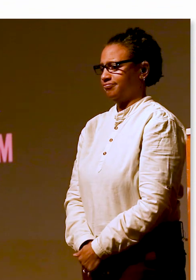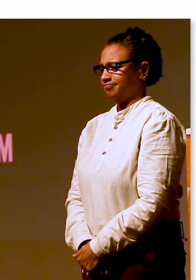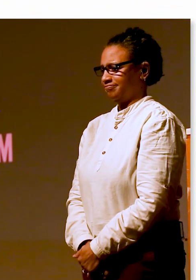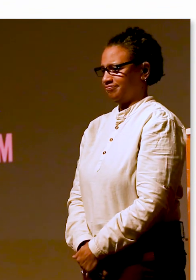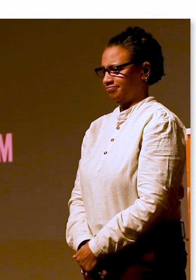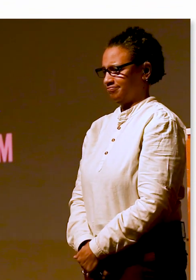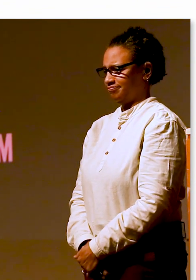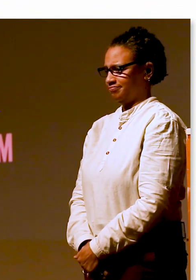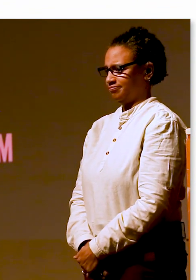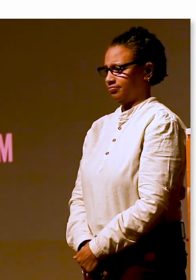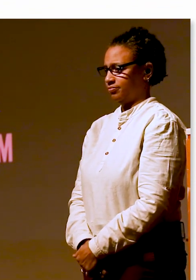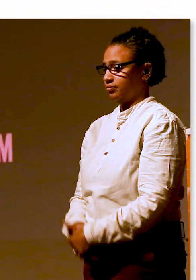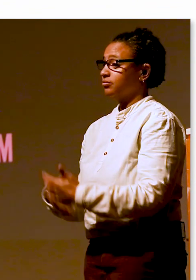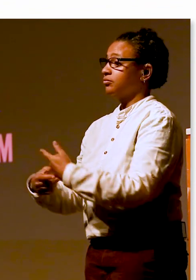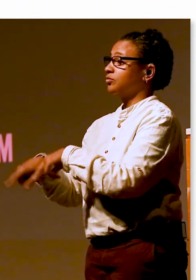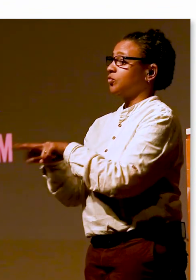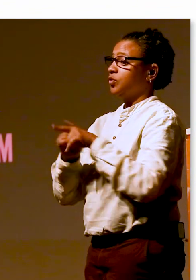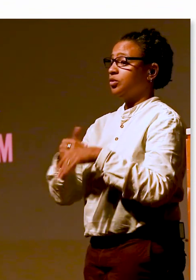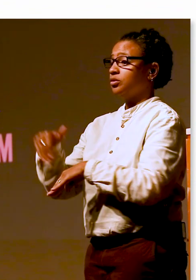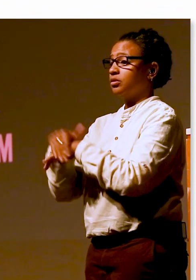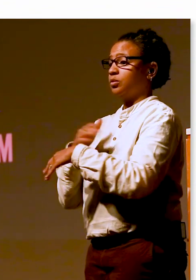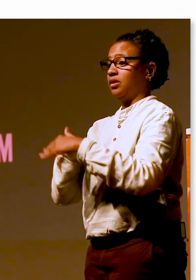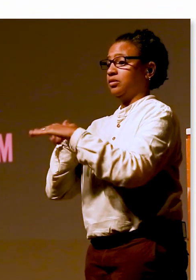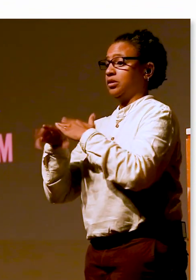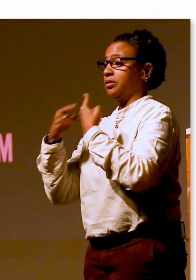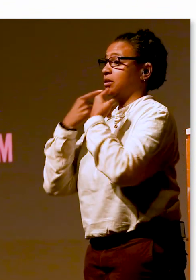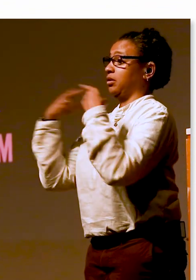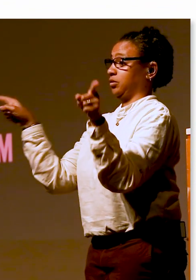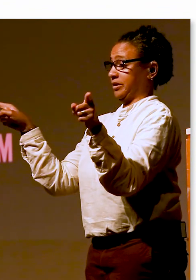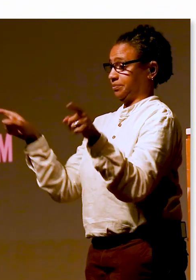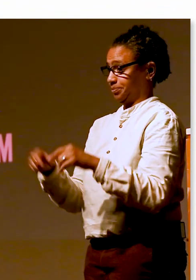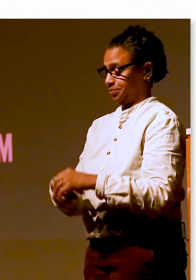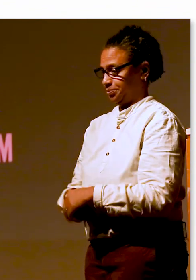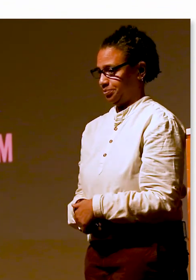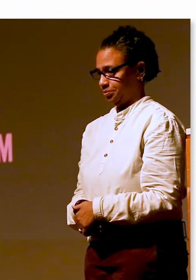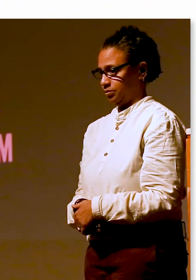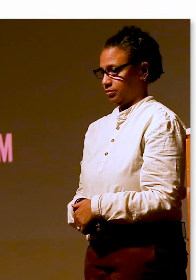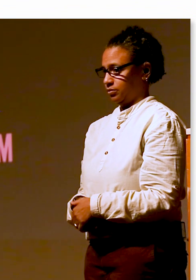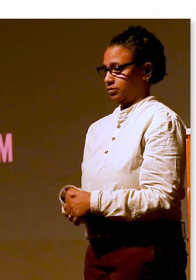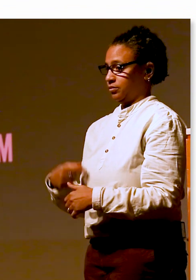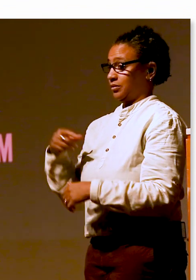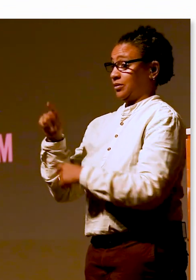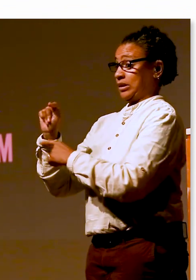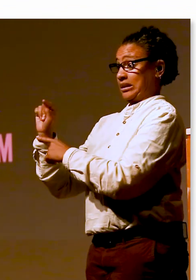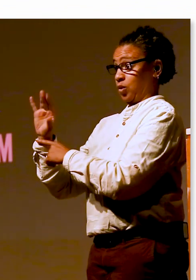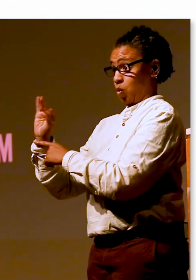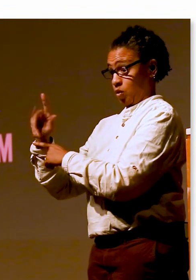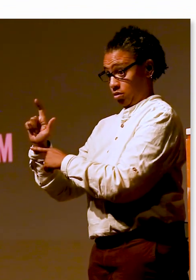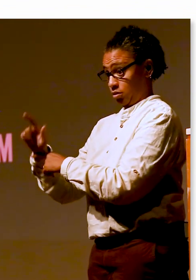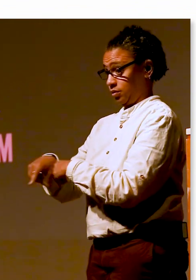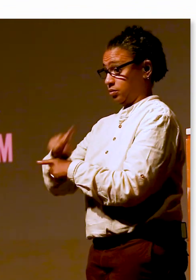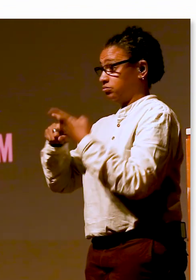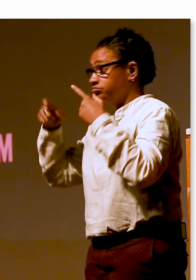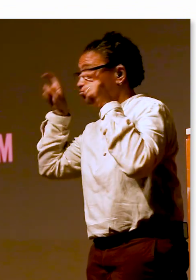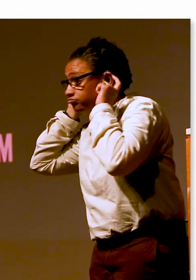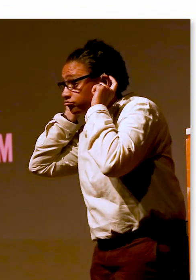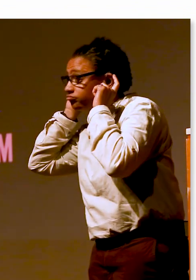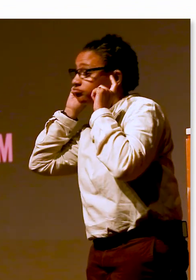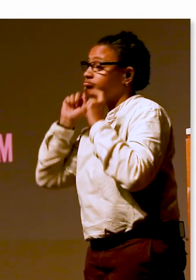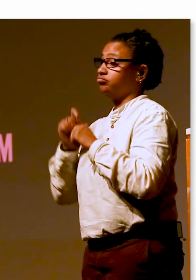And also tonight we have an accessibility announcement. There are T-coil, headset, and earbud-compatible